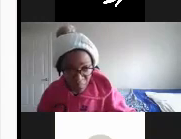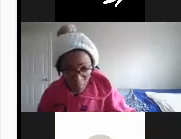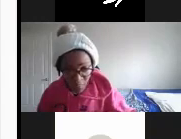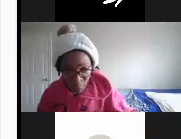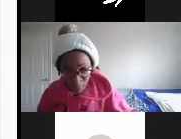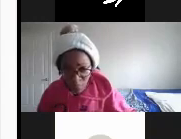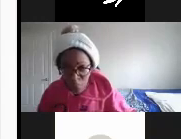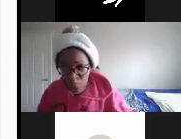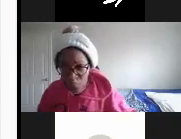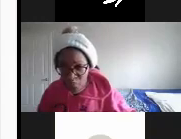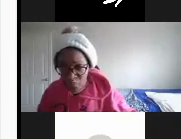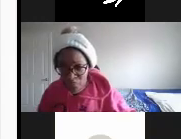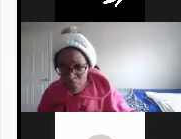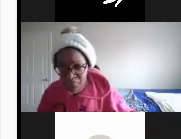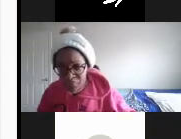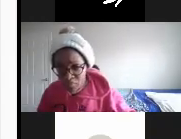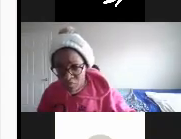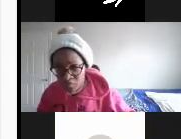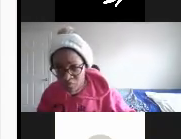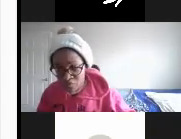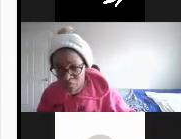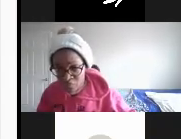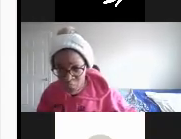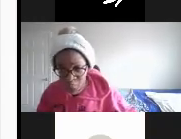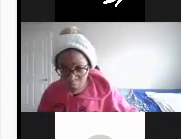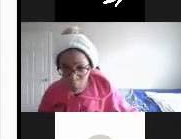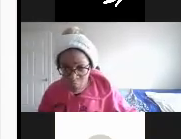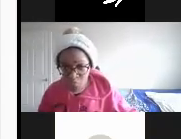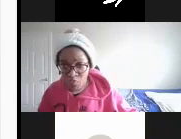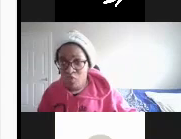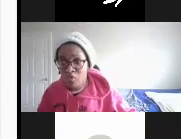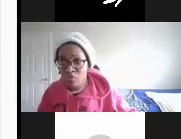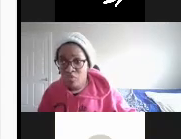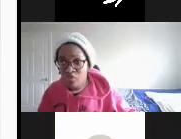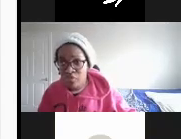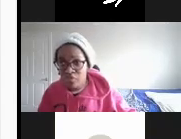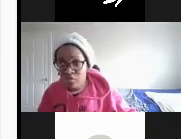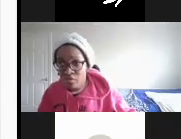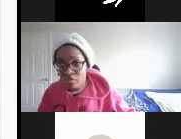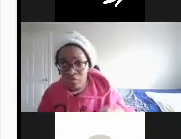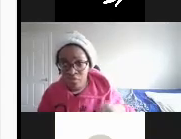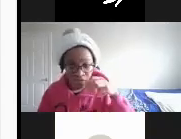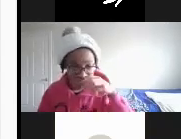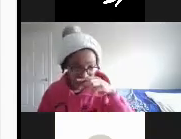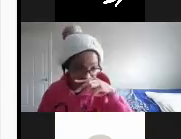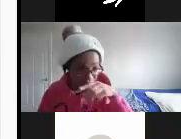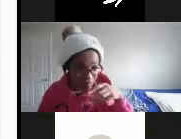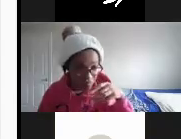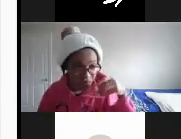been energizing and inspiring, and thank you just for spending the time.